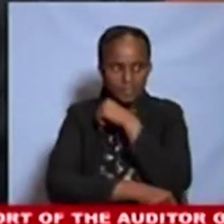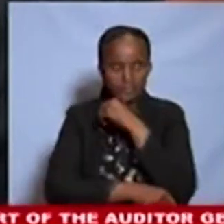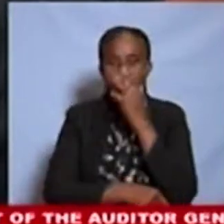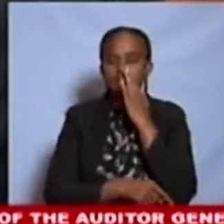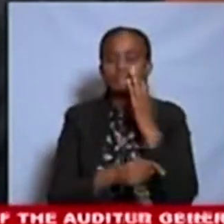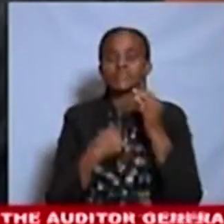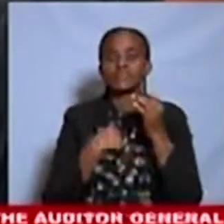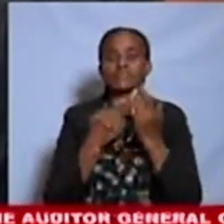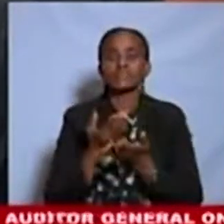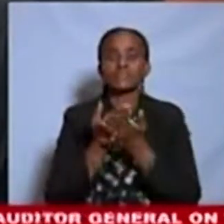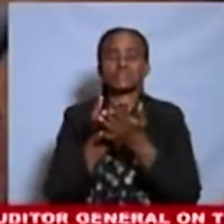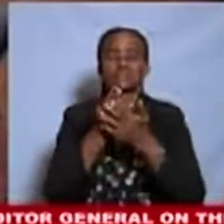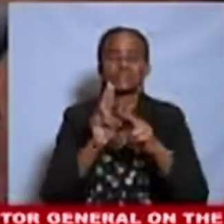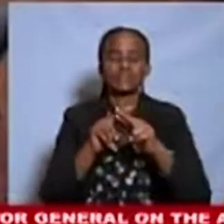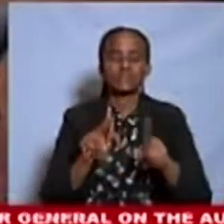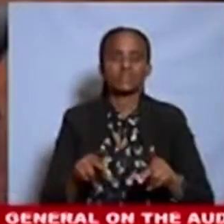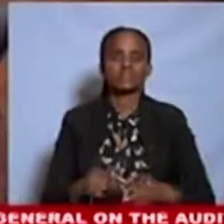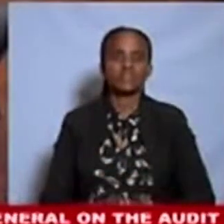I submit, Chair.